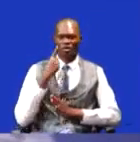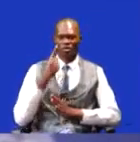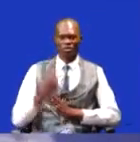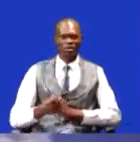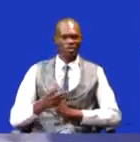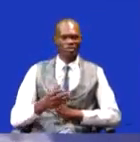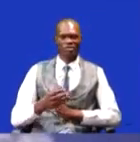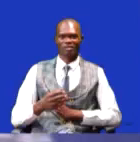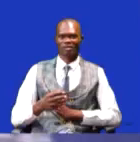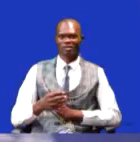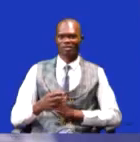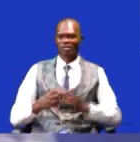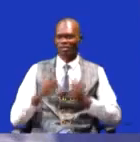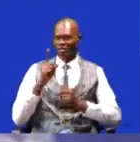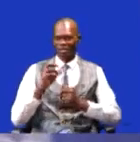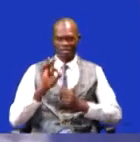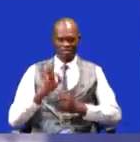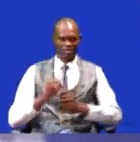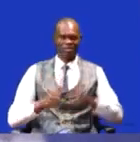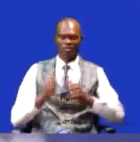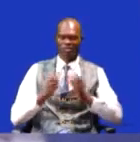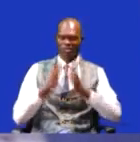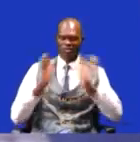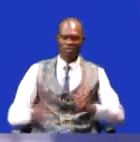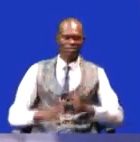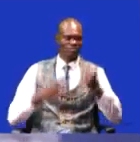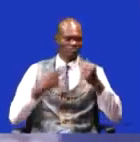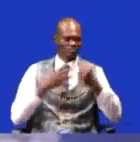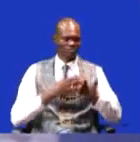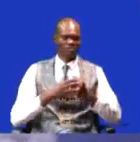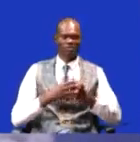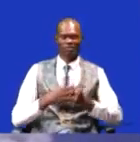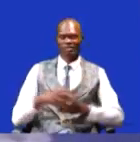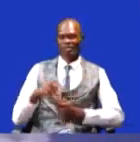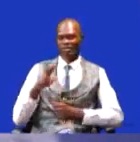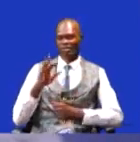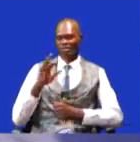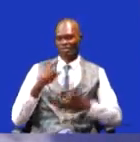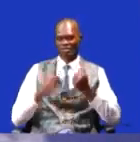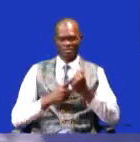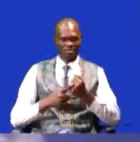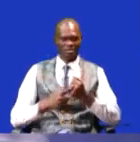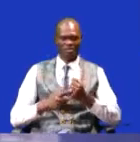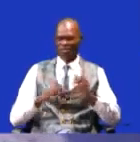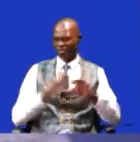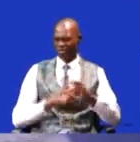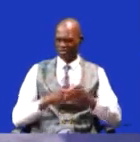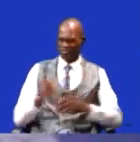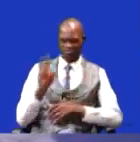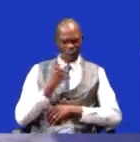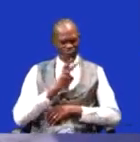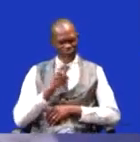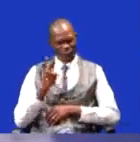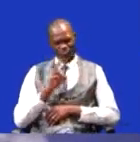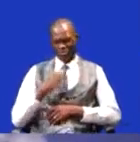public procurement, which were 96. And even as we look at these cases, I